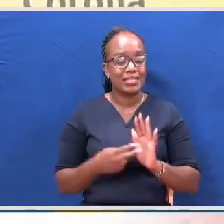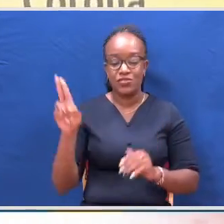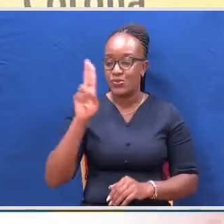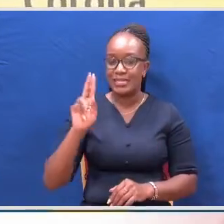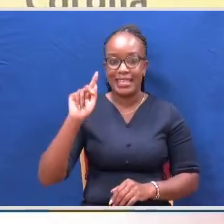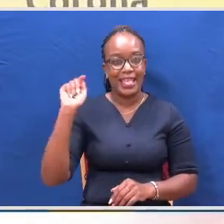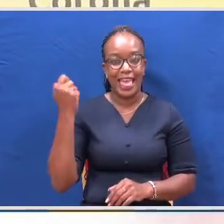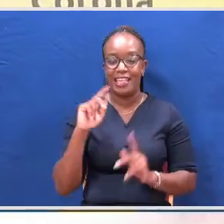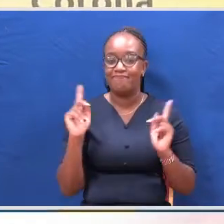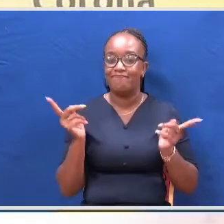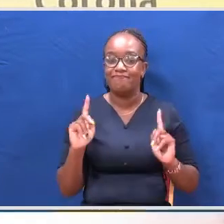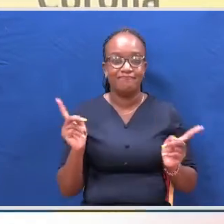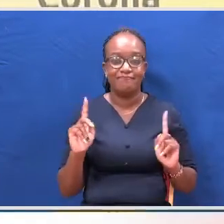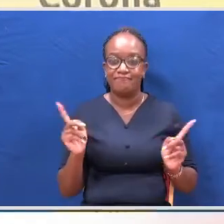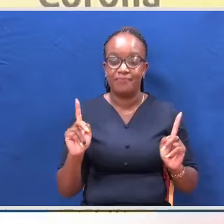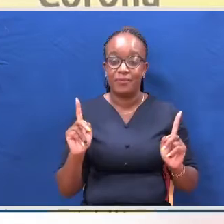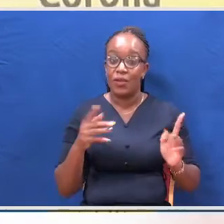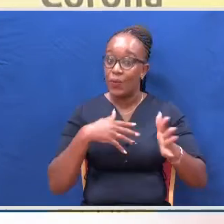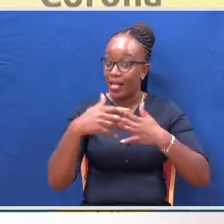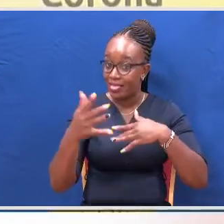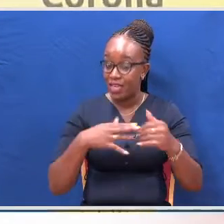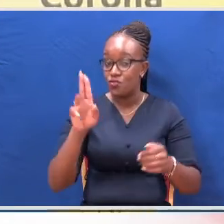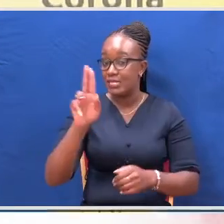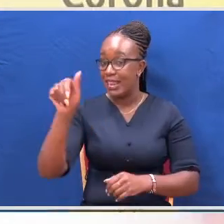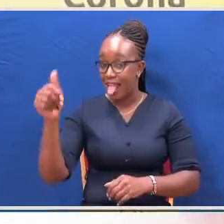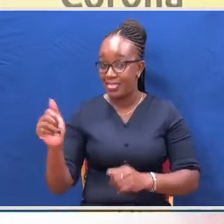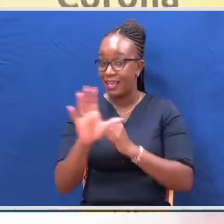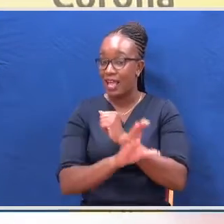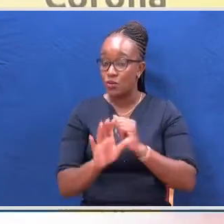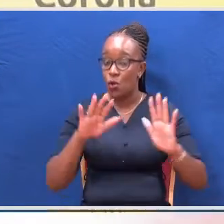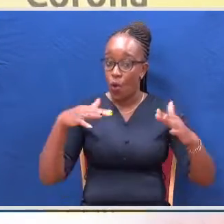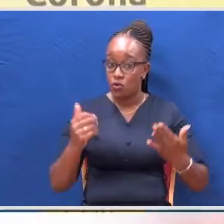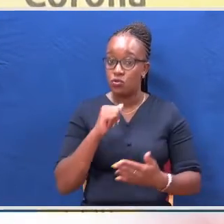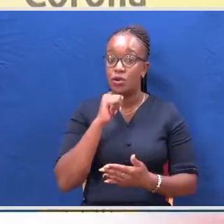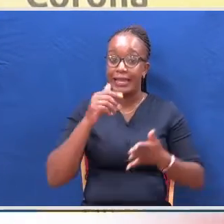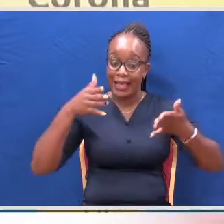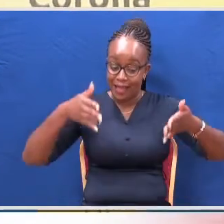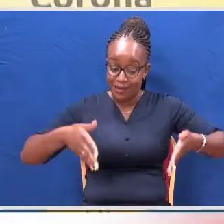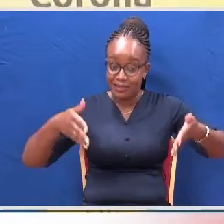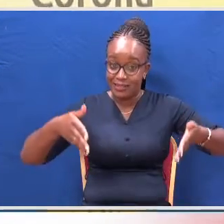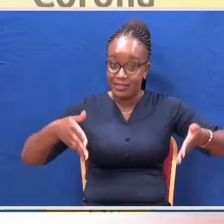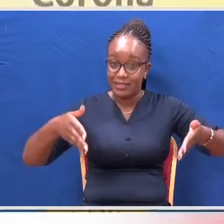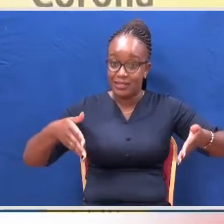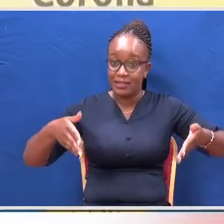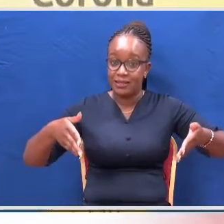Kenya, whether it is being used in other countries or not. So currently, the